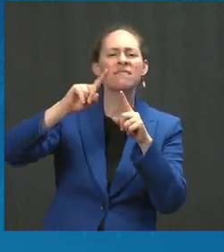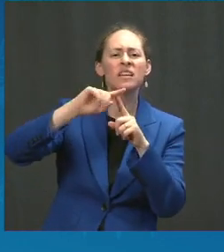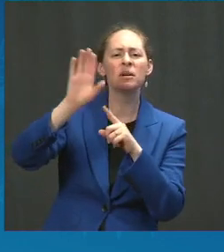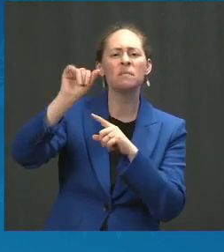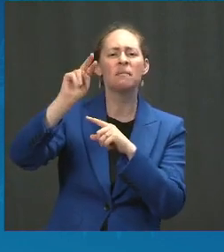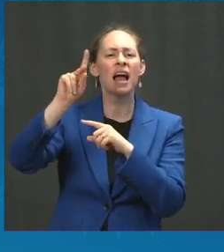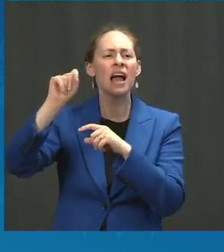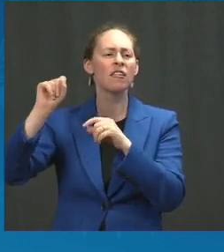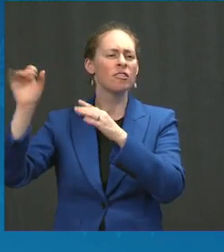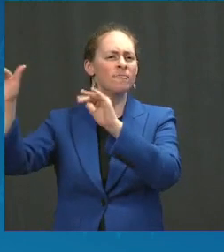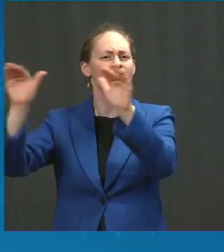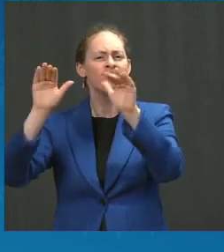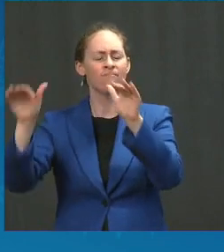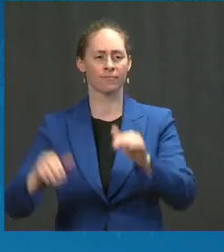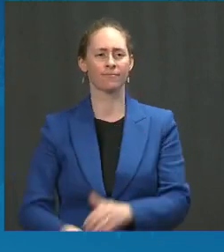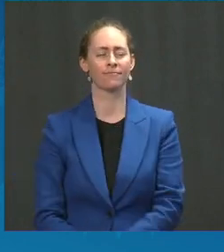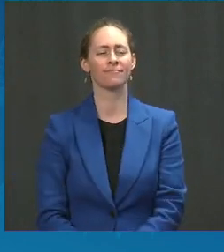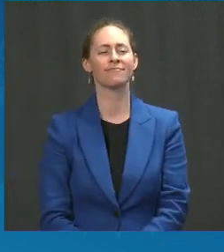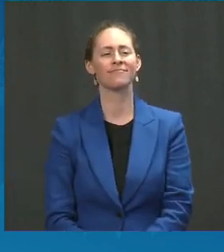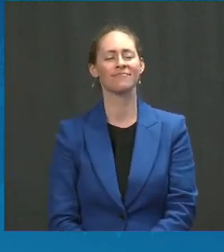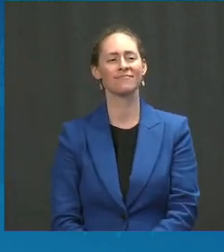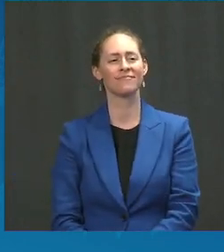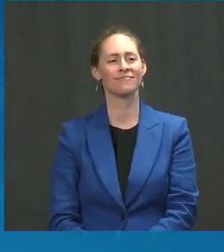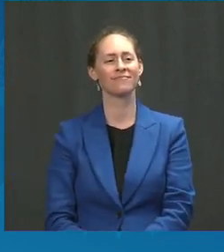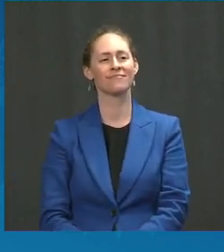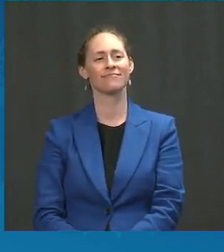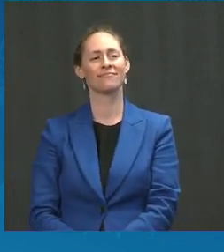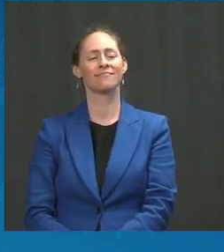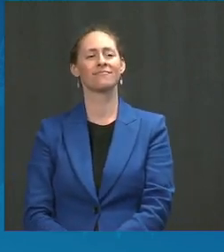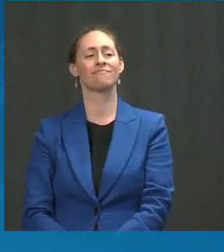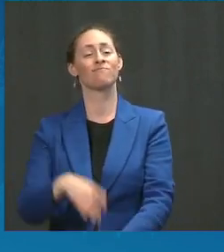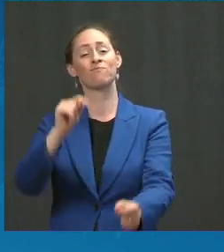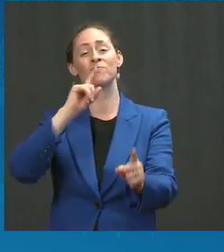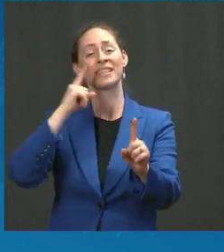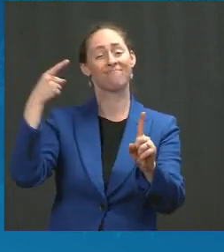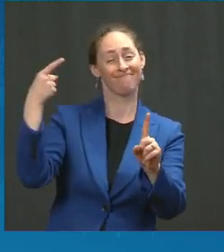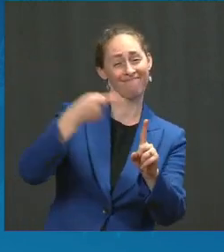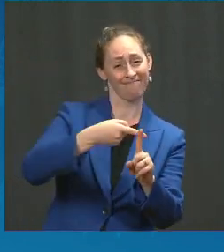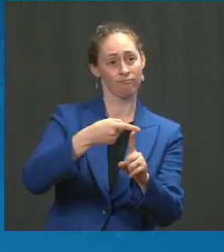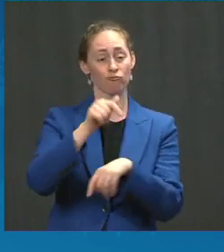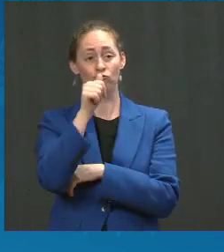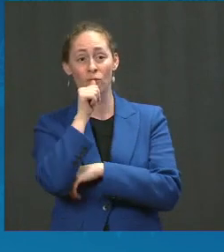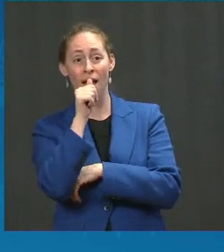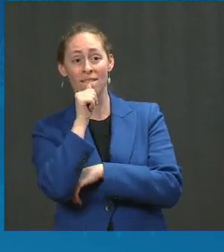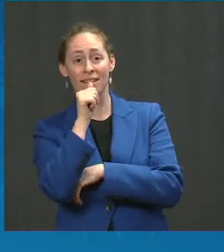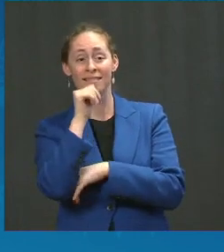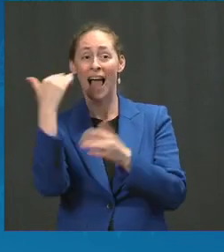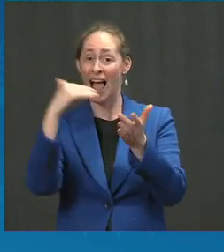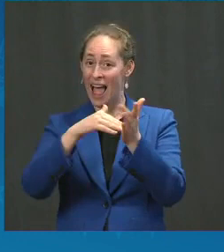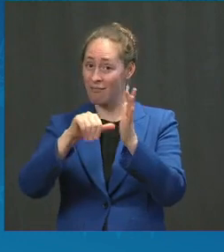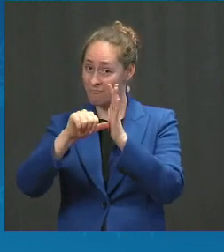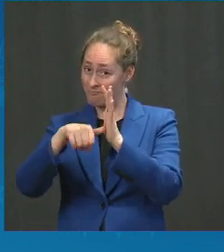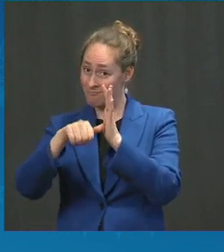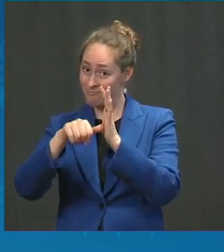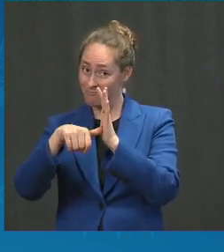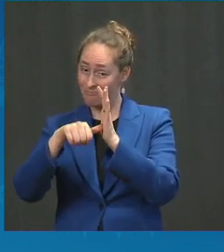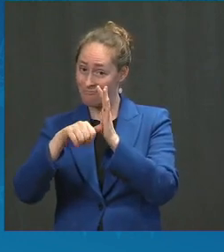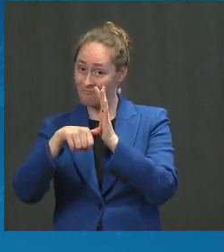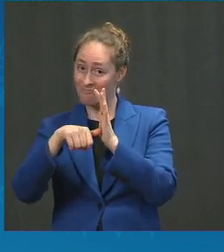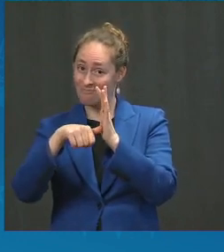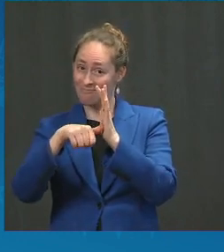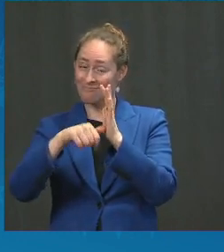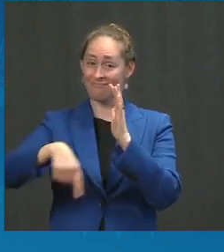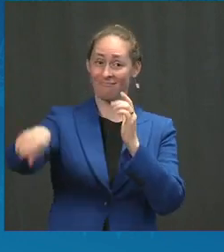piece that's about the private equity component of community lending. So thank you. And again, congratulations